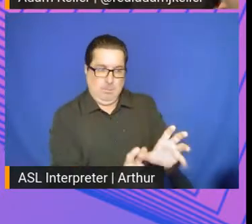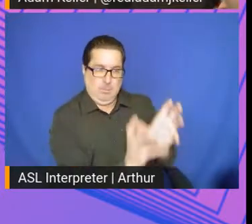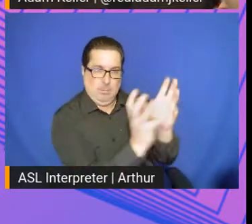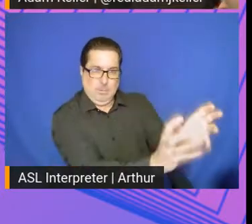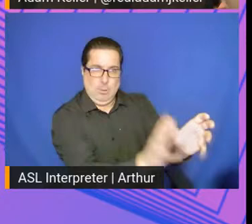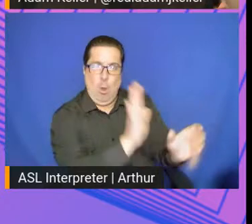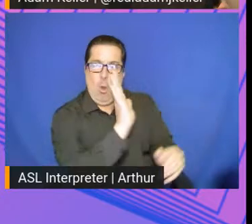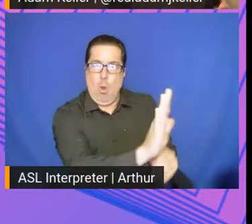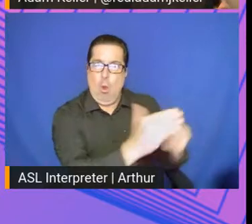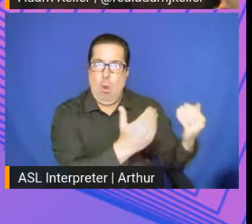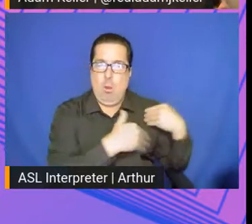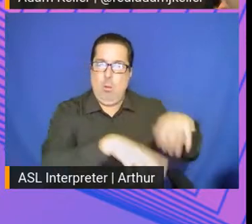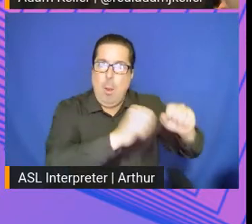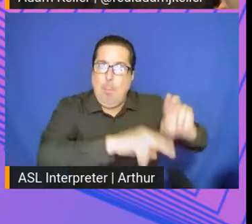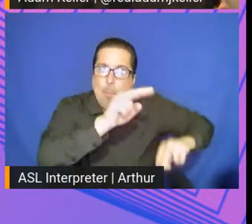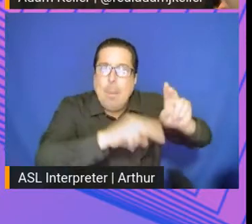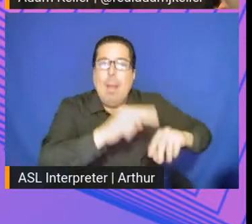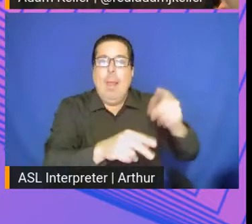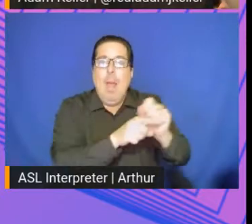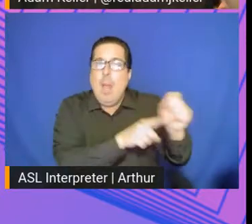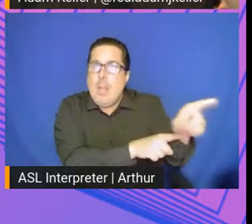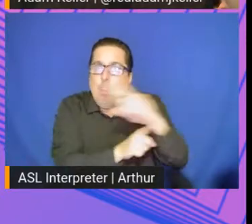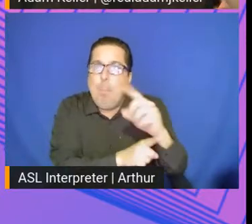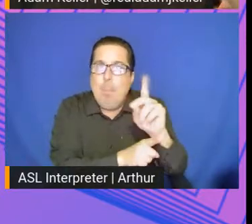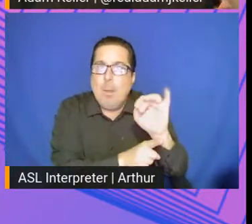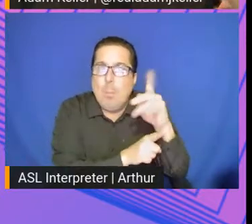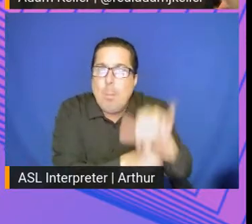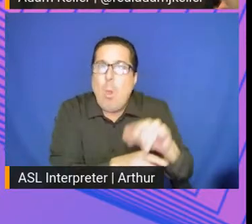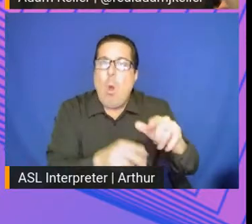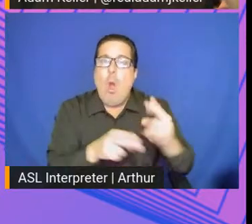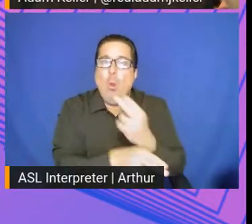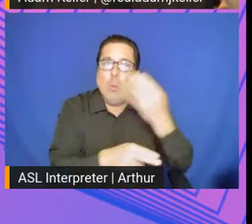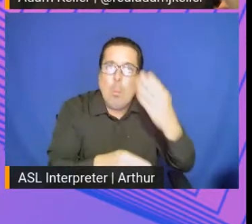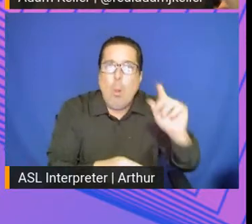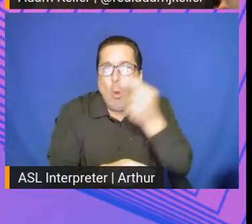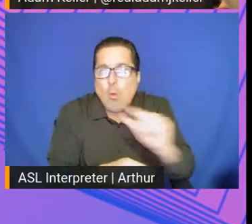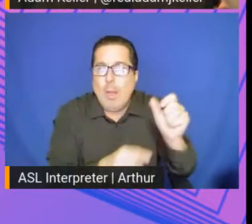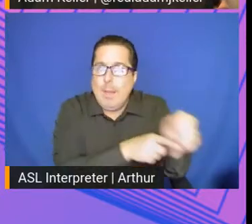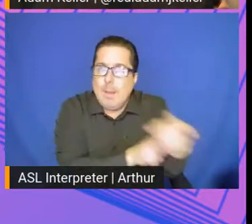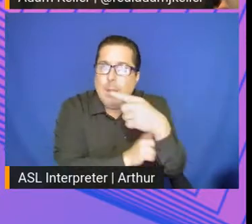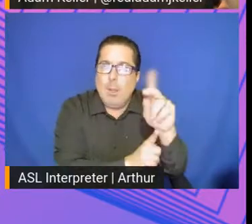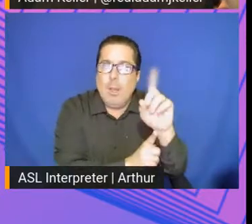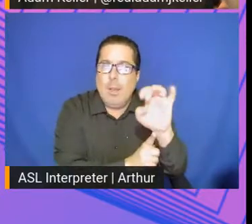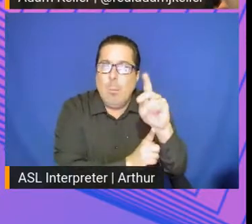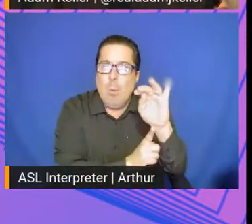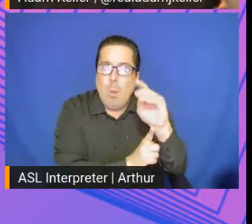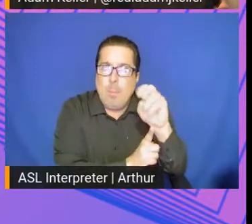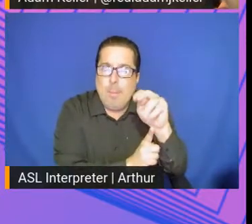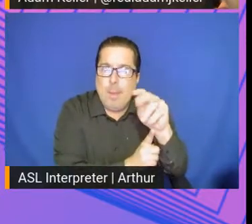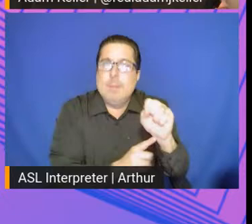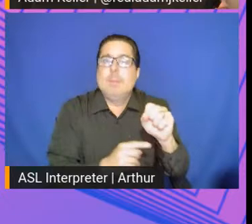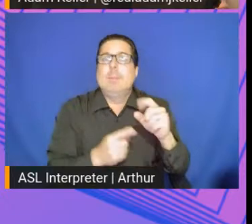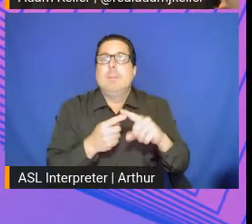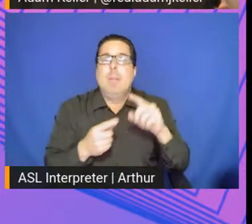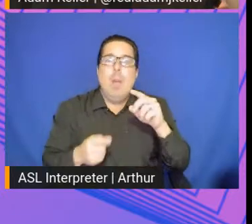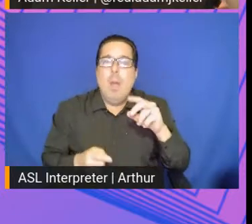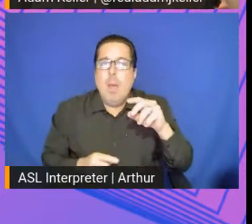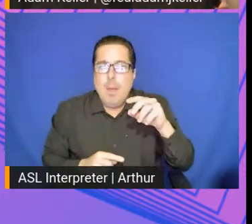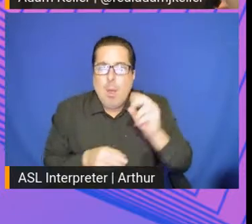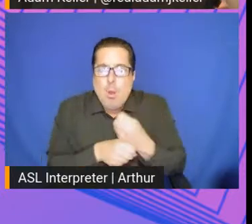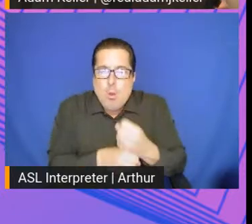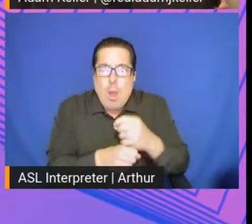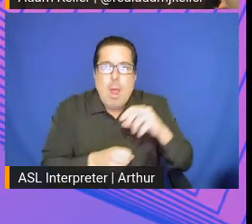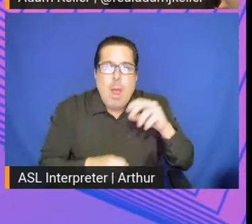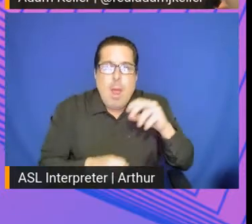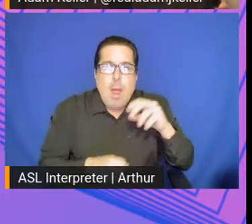container image, deploying my container image, using blue-green deployments, creating a CICD pipeline, providing